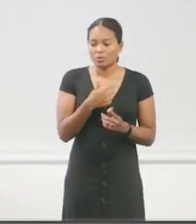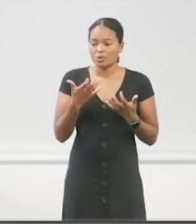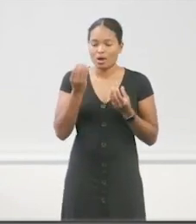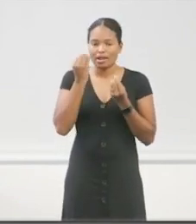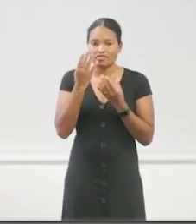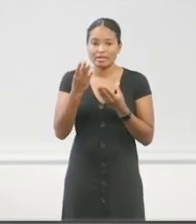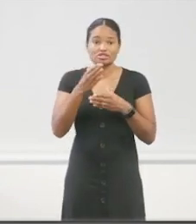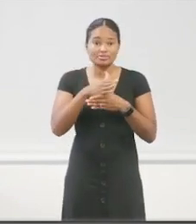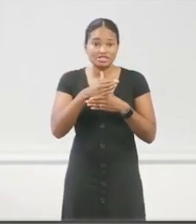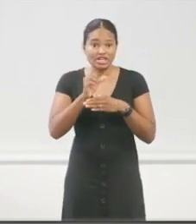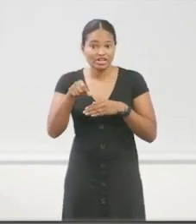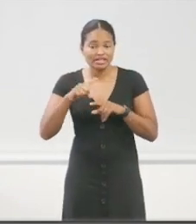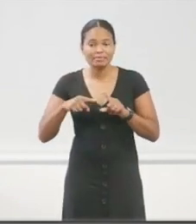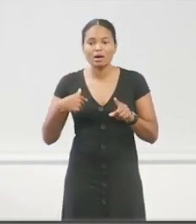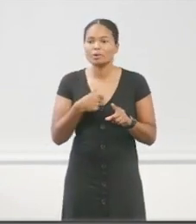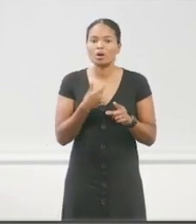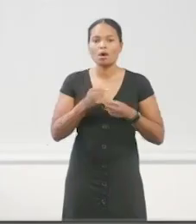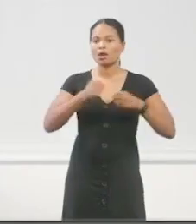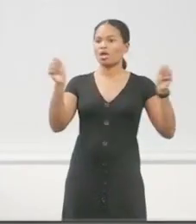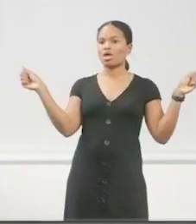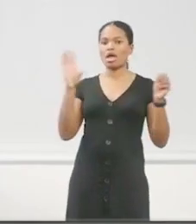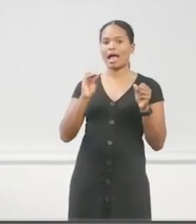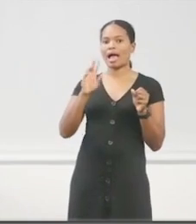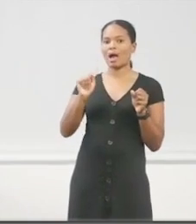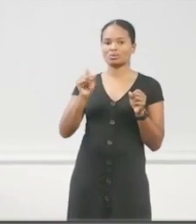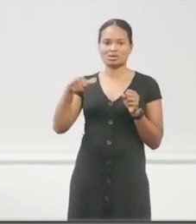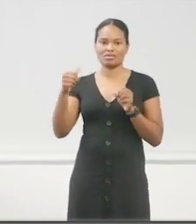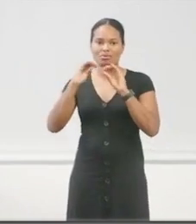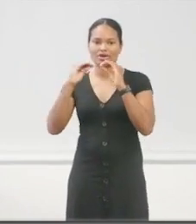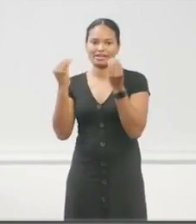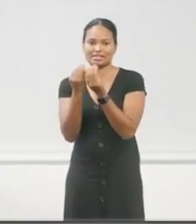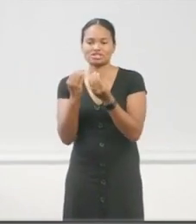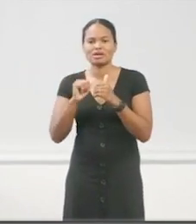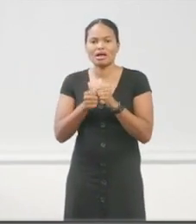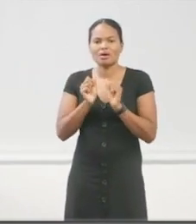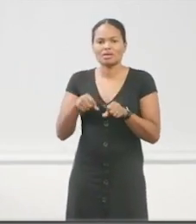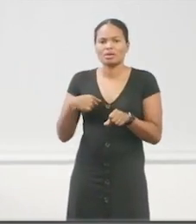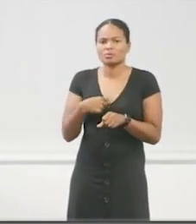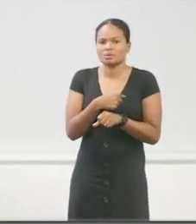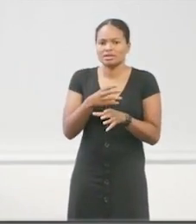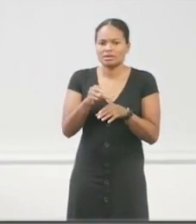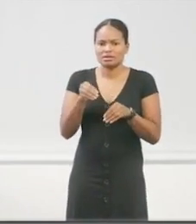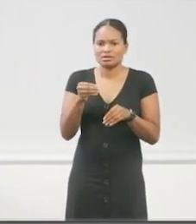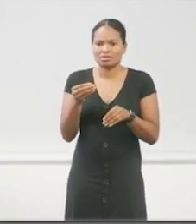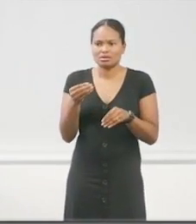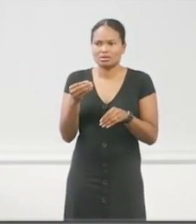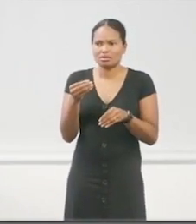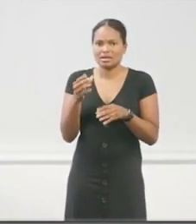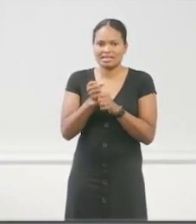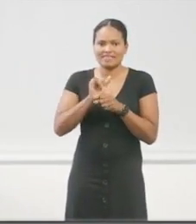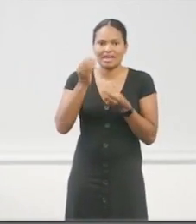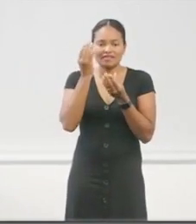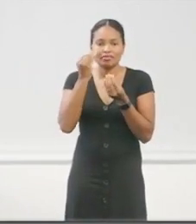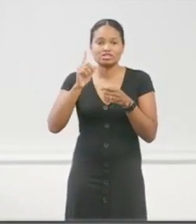don't necessarily want to out any one organization. How do we get that actionable information to the hands of the cyber defenders who can do the most with